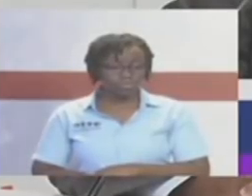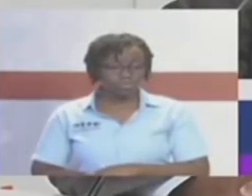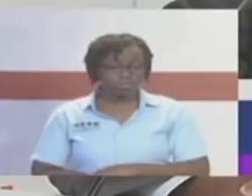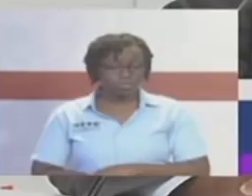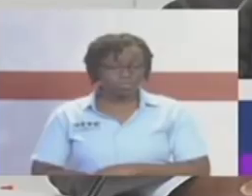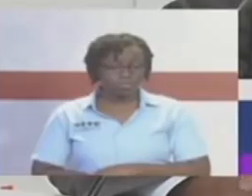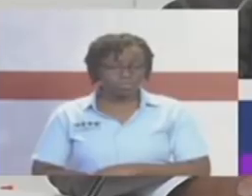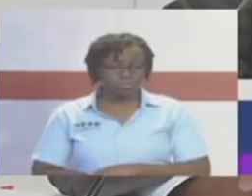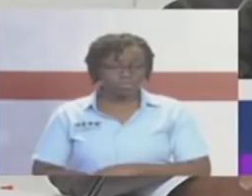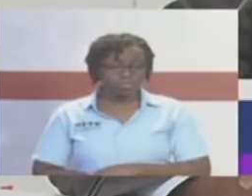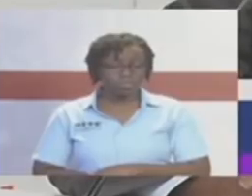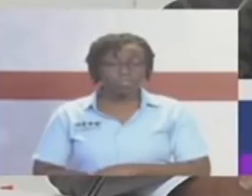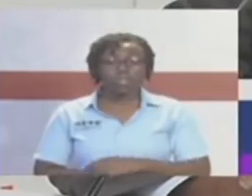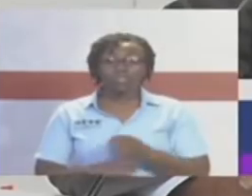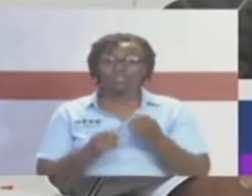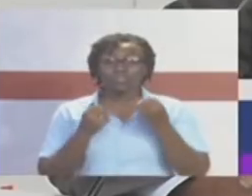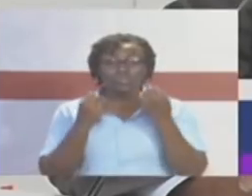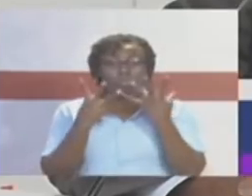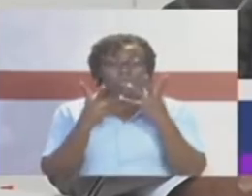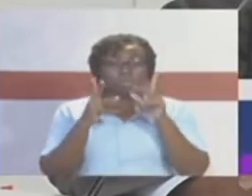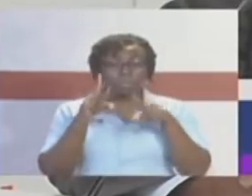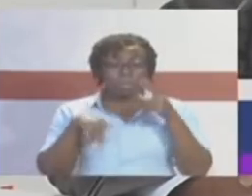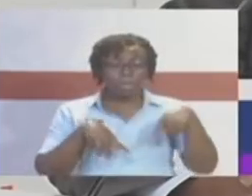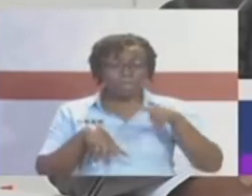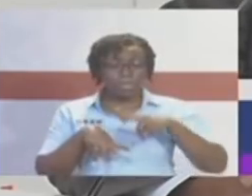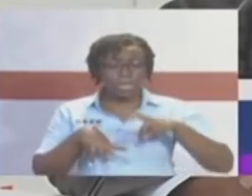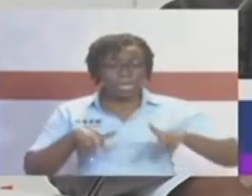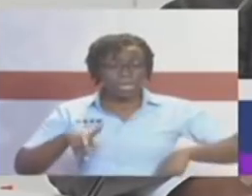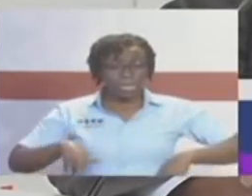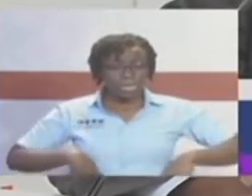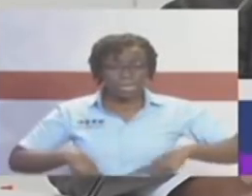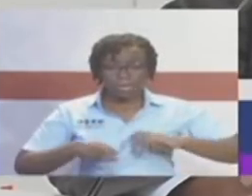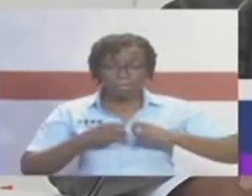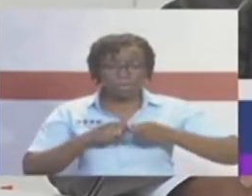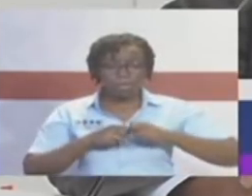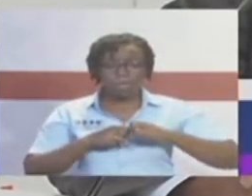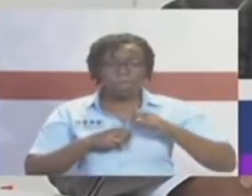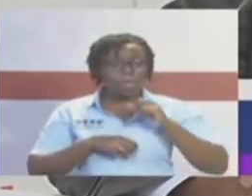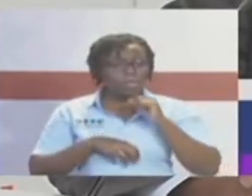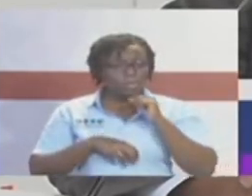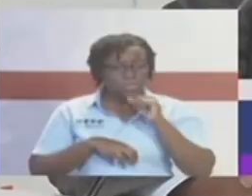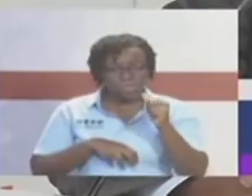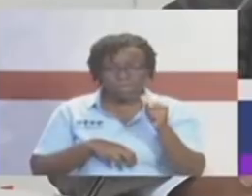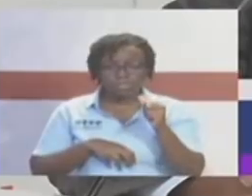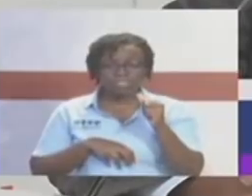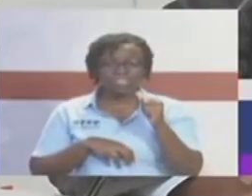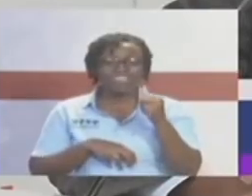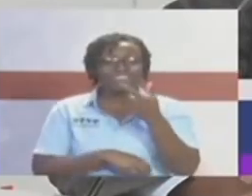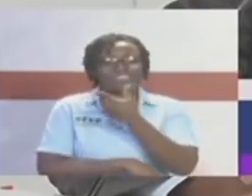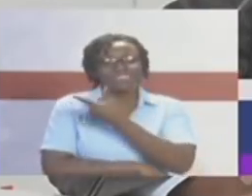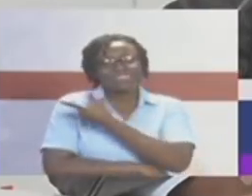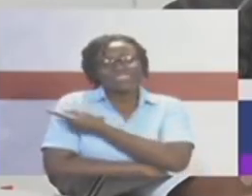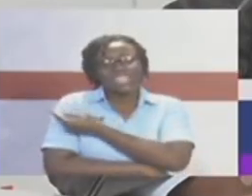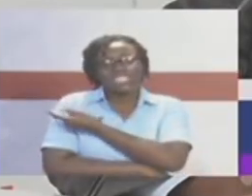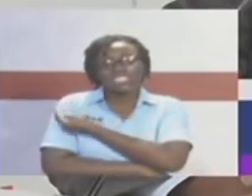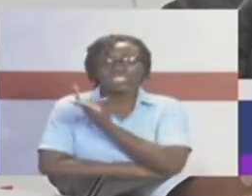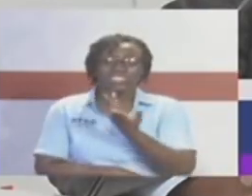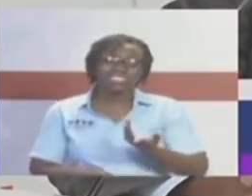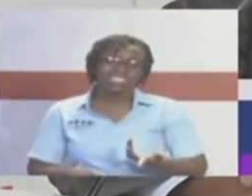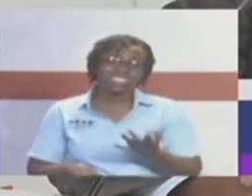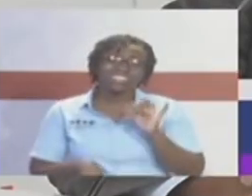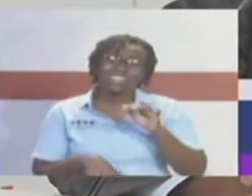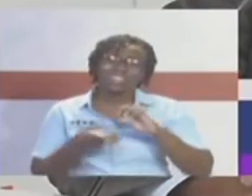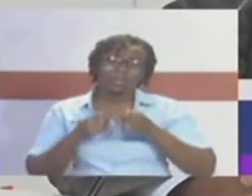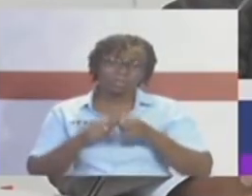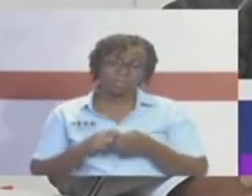not vaccinated. In 2021, we have had a lot more data that